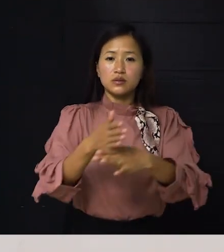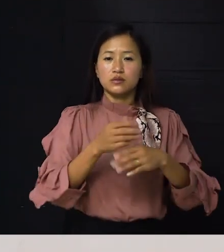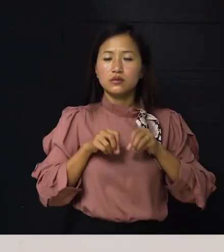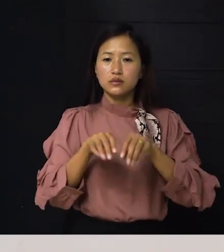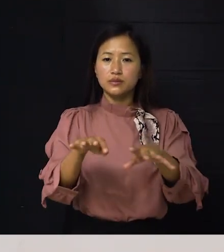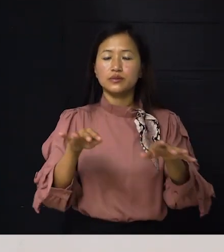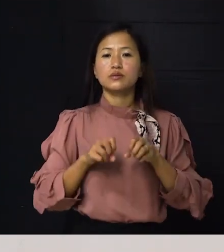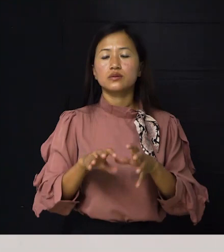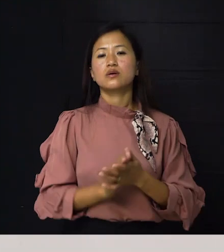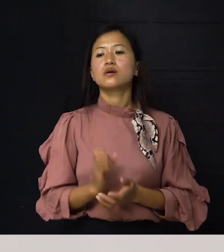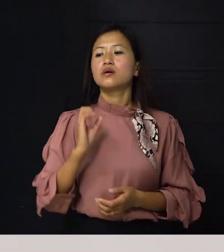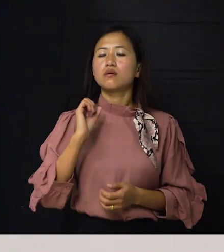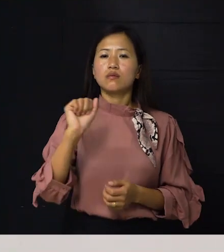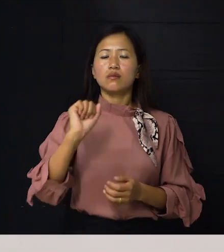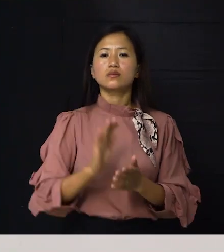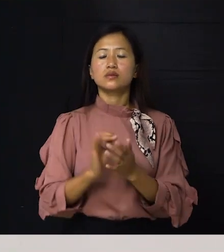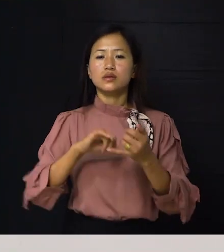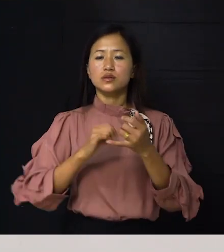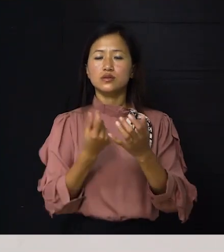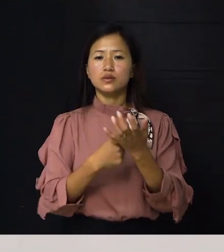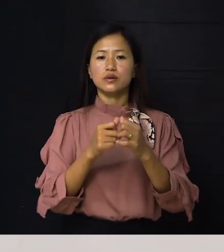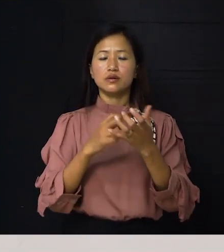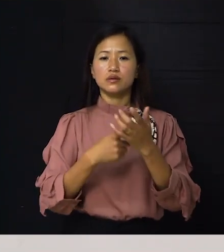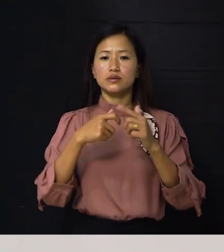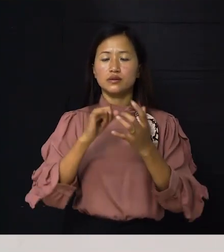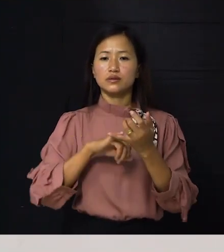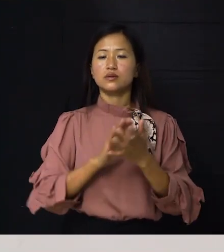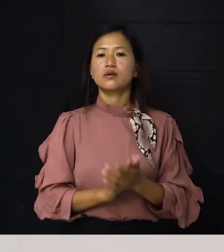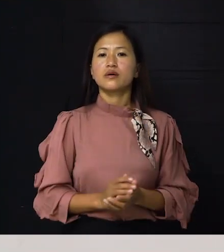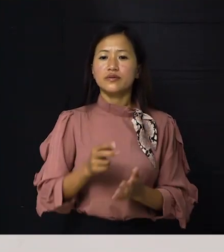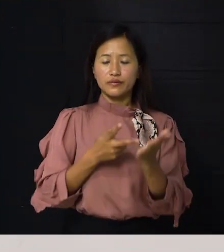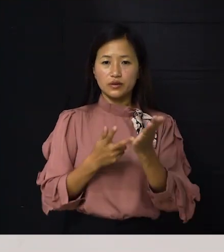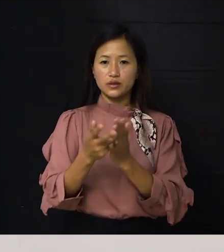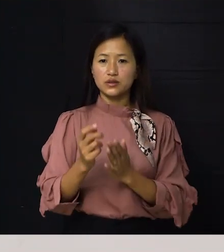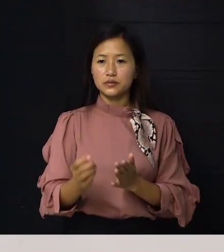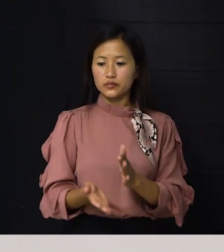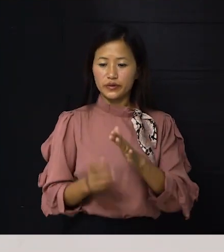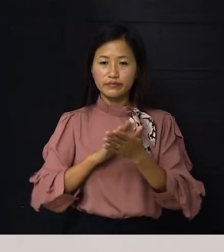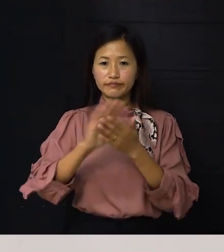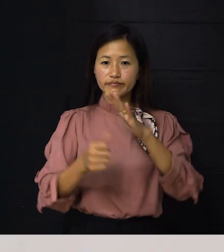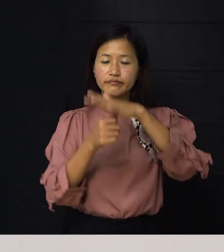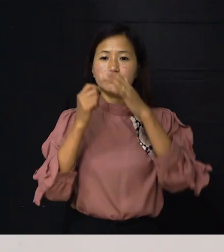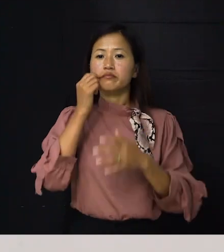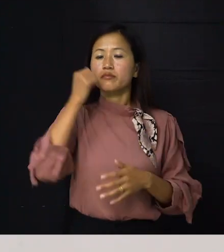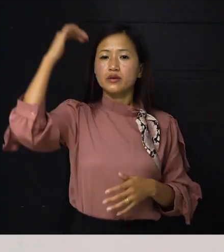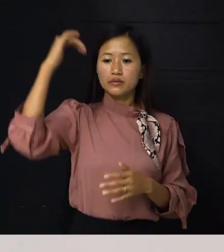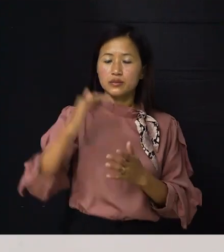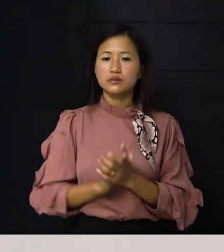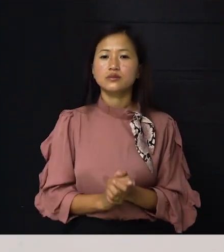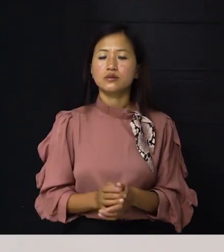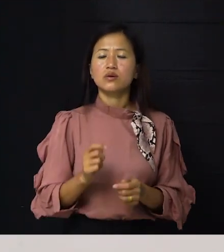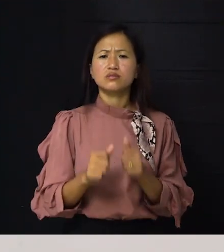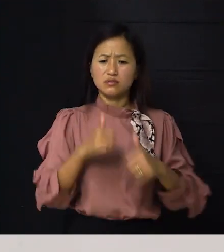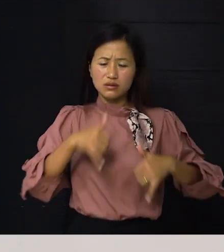with their own sarkars, where there was a village headman who took care of the social activities in the